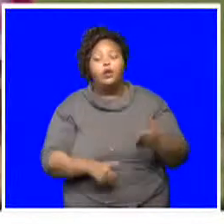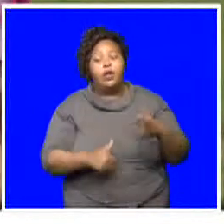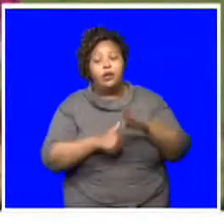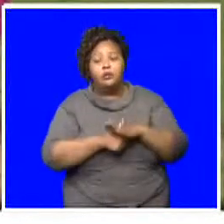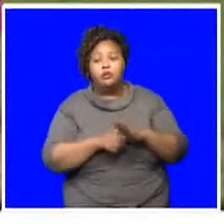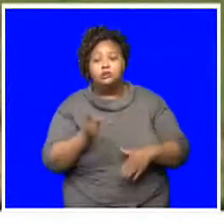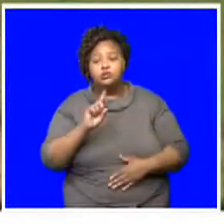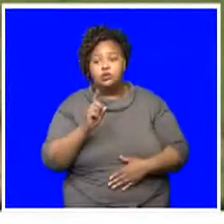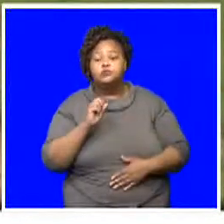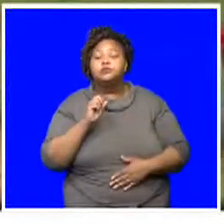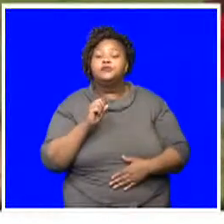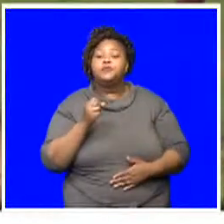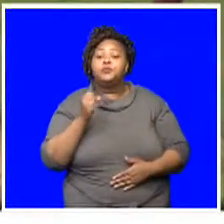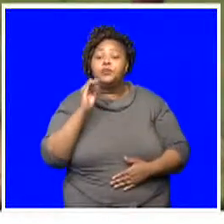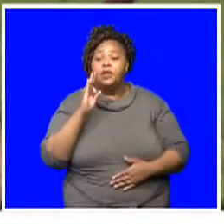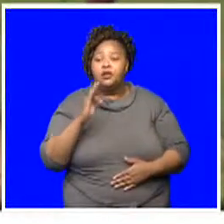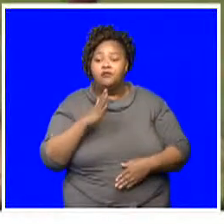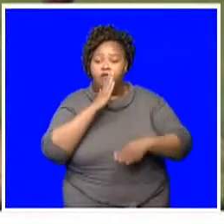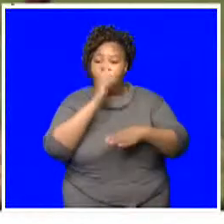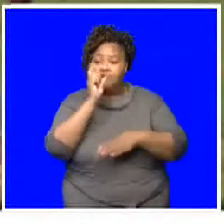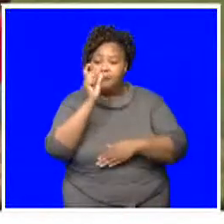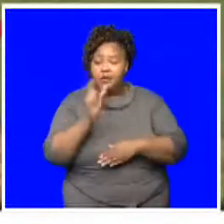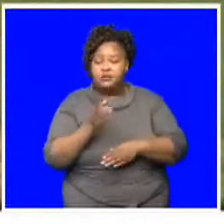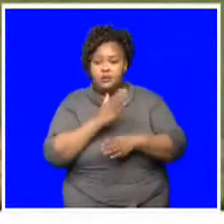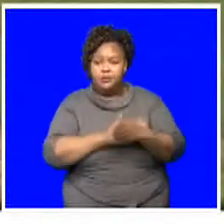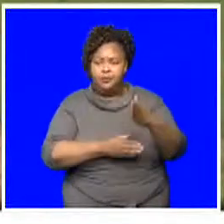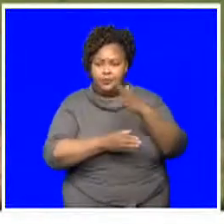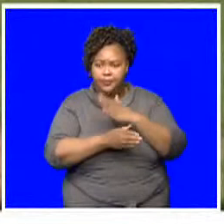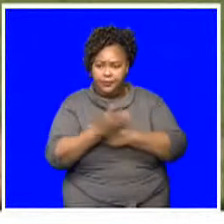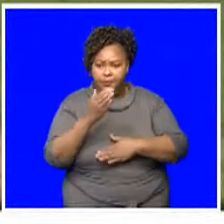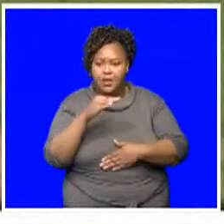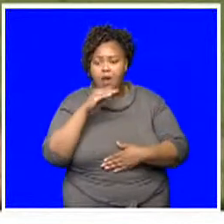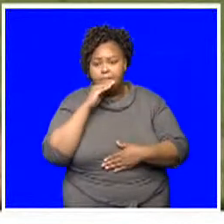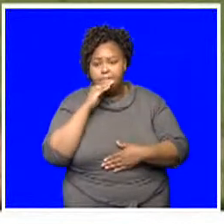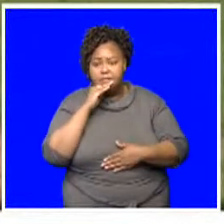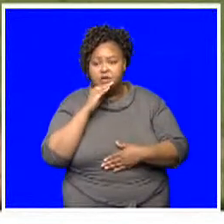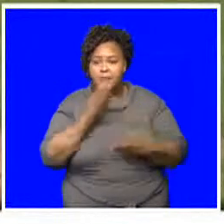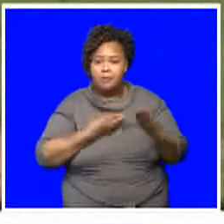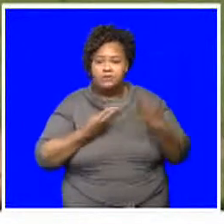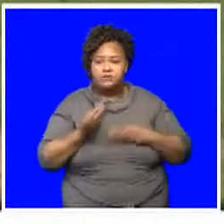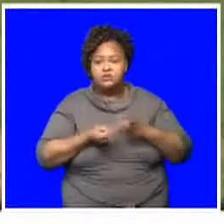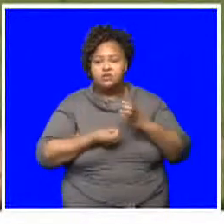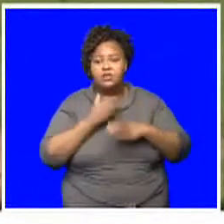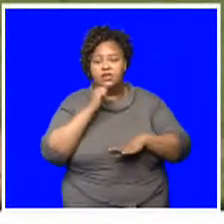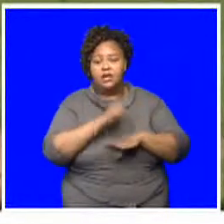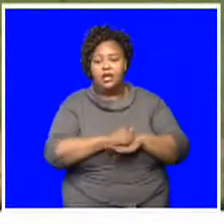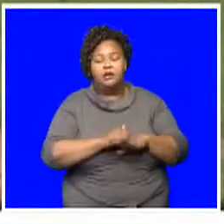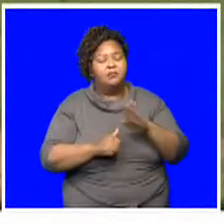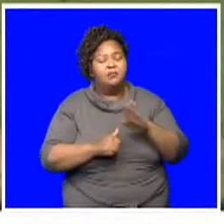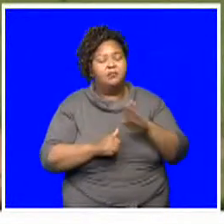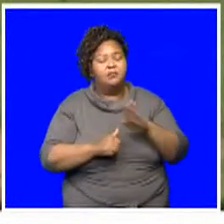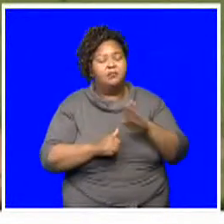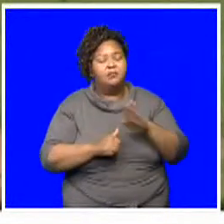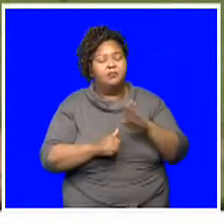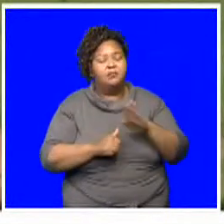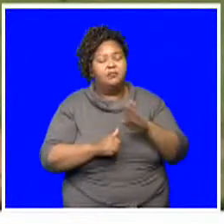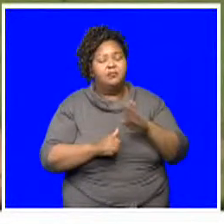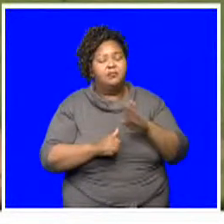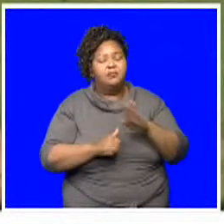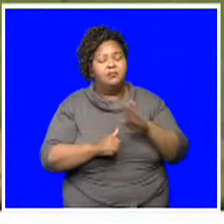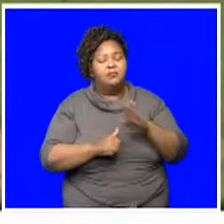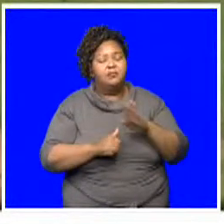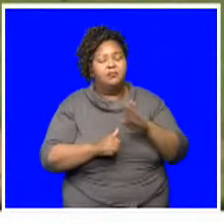can still do something. We do not want to leave them behind. So they were exchanging ideas, for example,